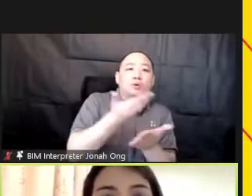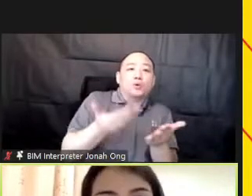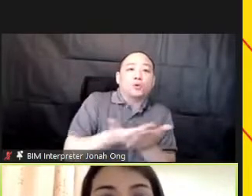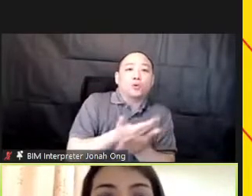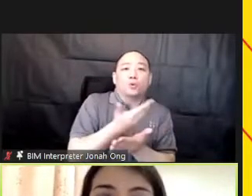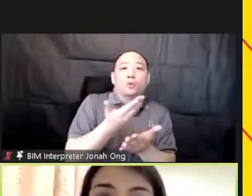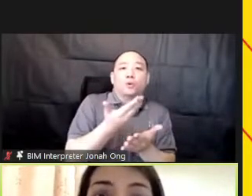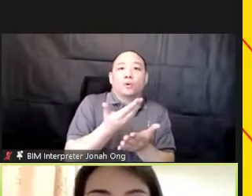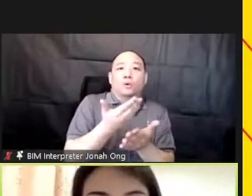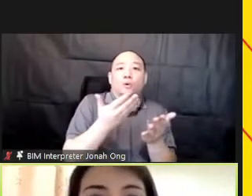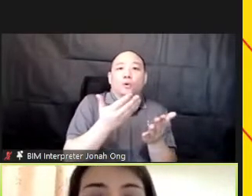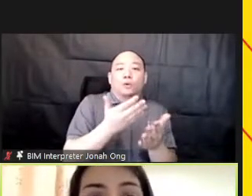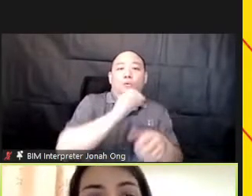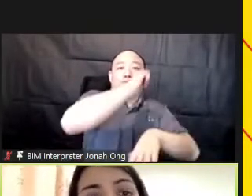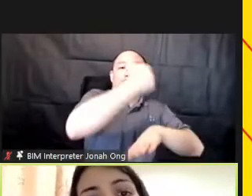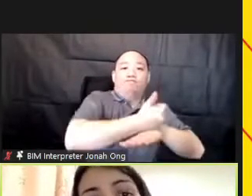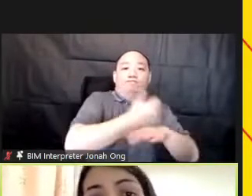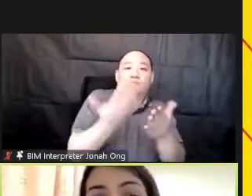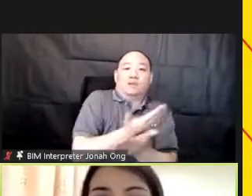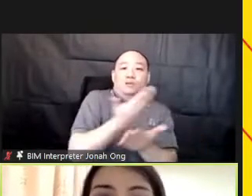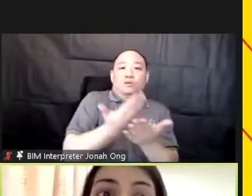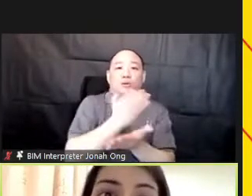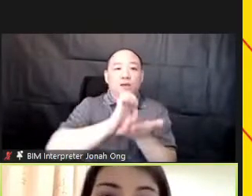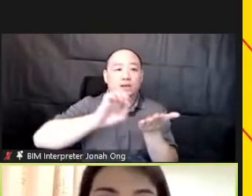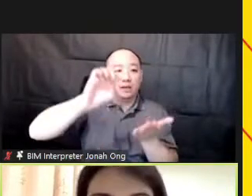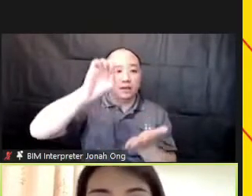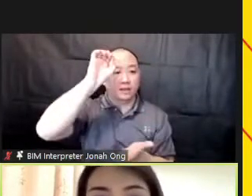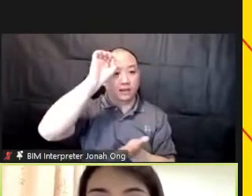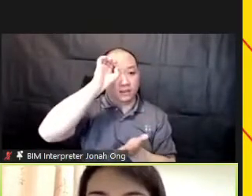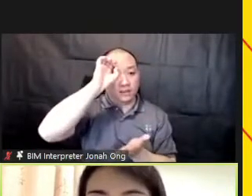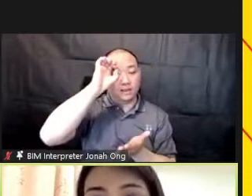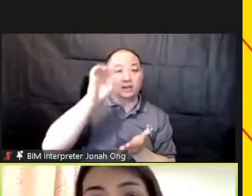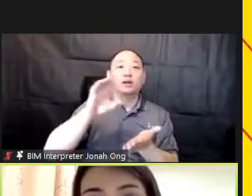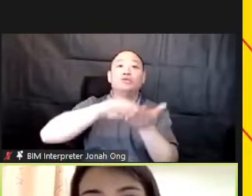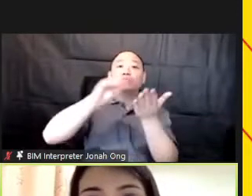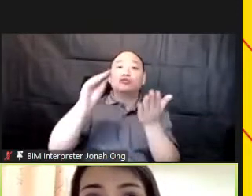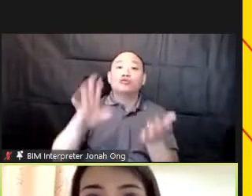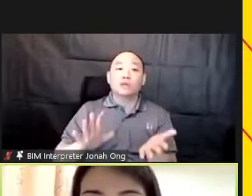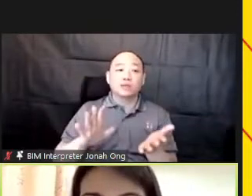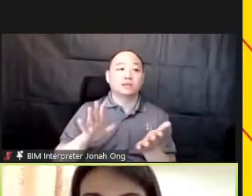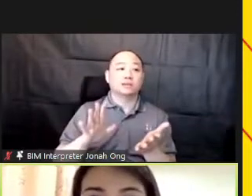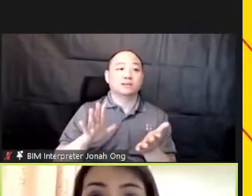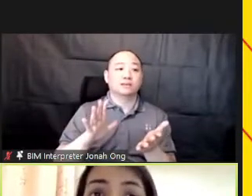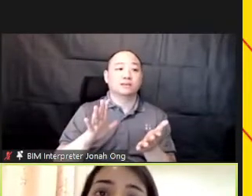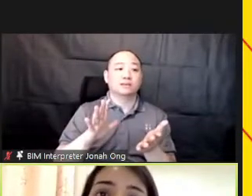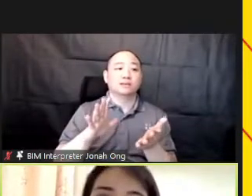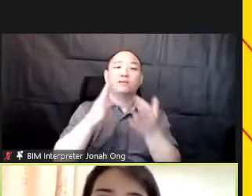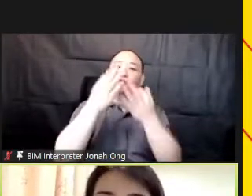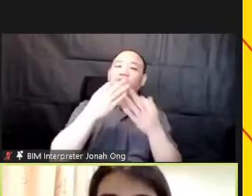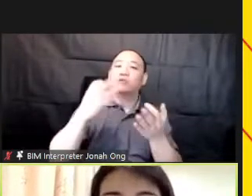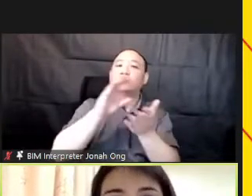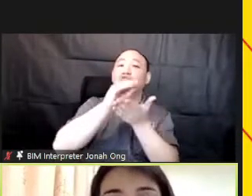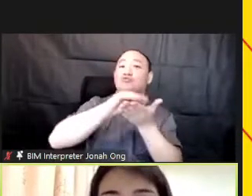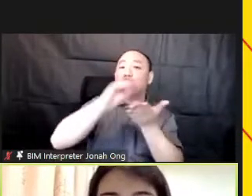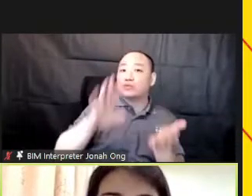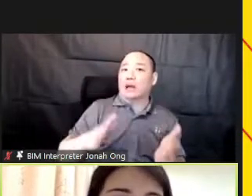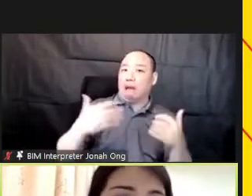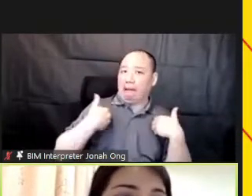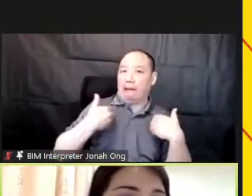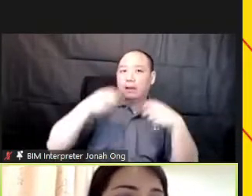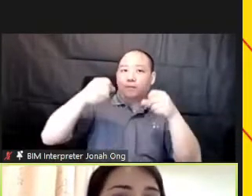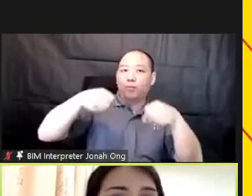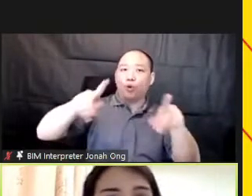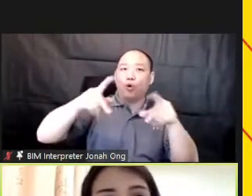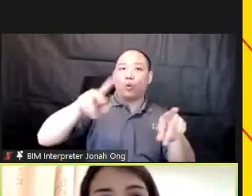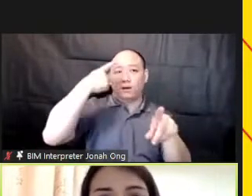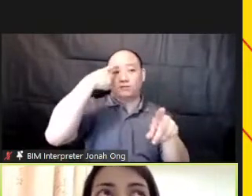TVET is taught at every level and students are free to pick subjects of choice depending on their interests. So what we found in our education